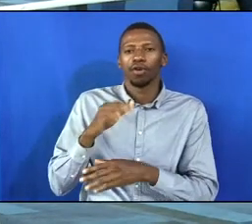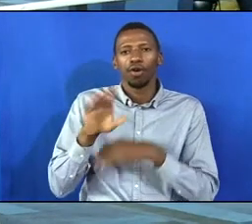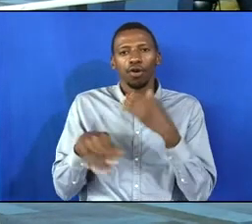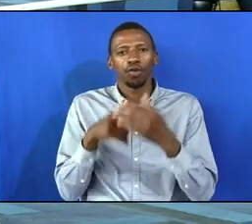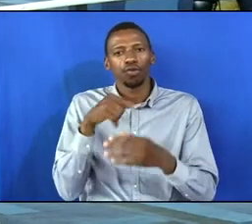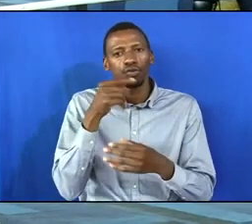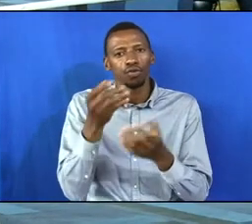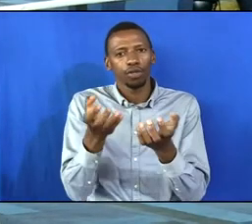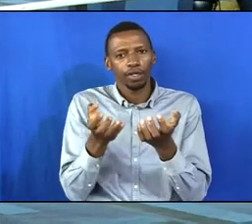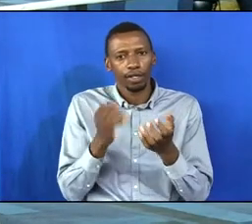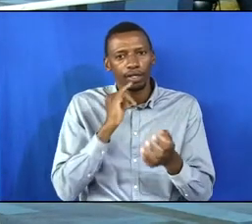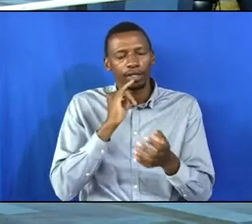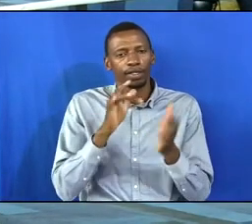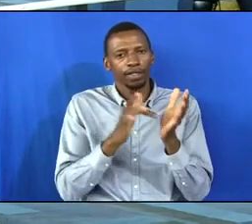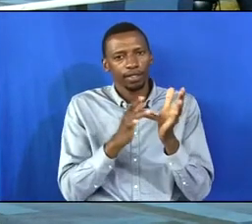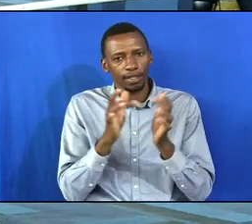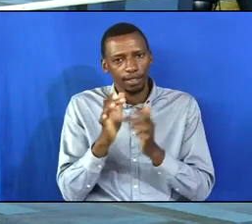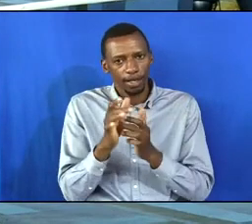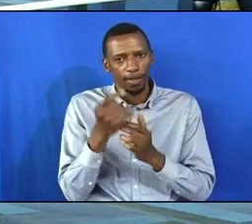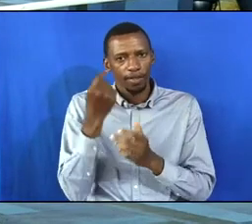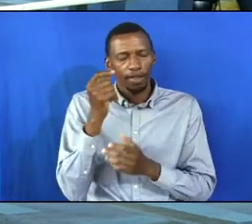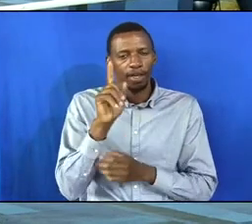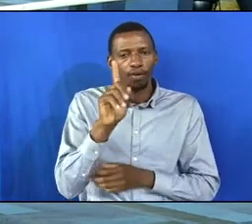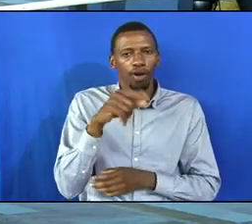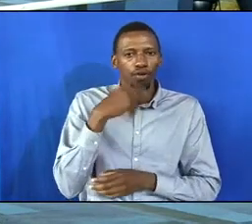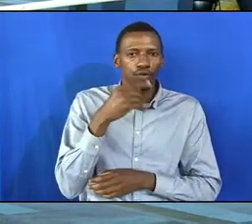the one who died for you.